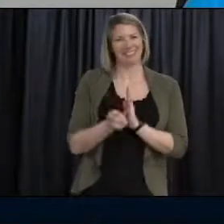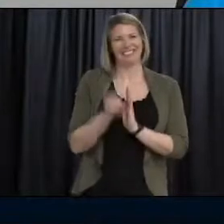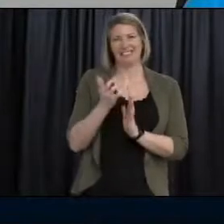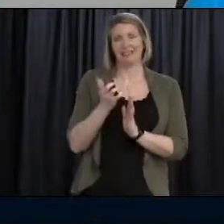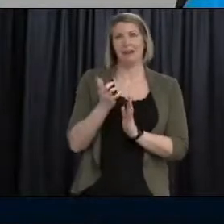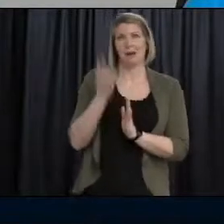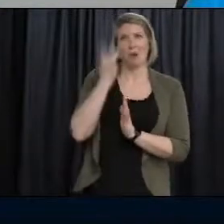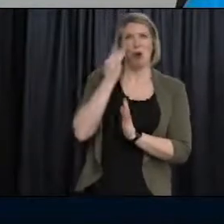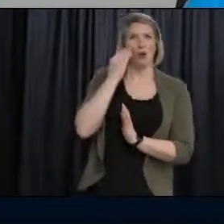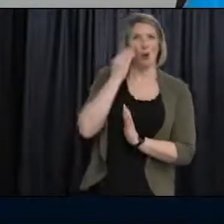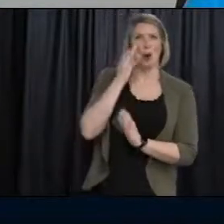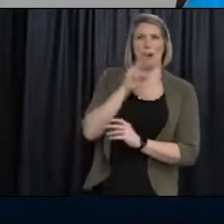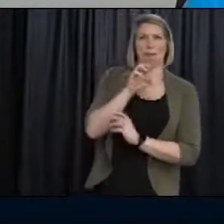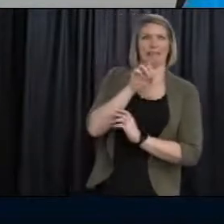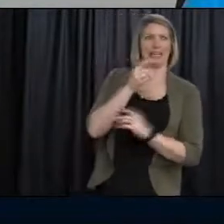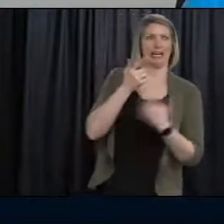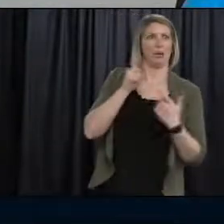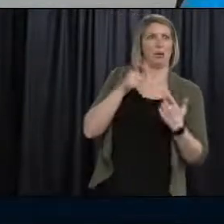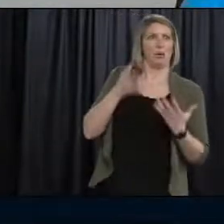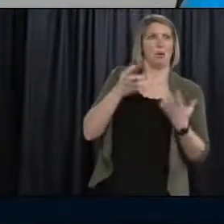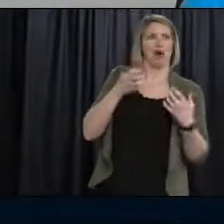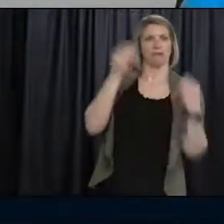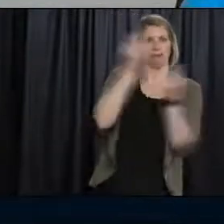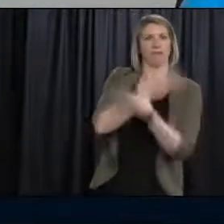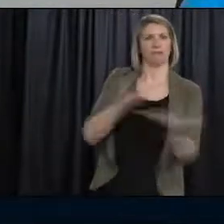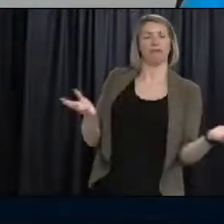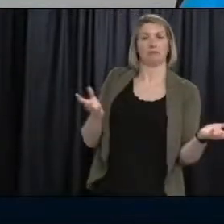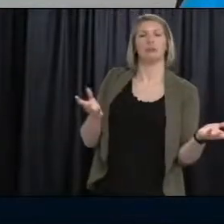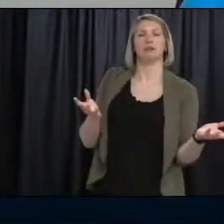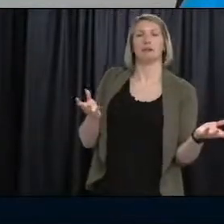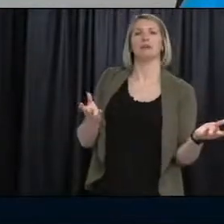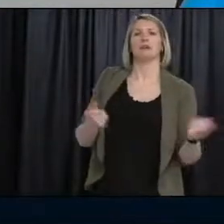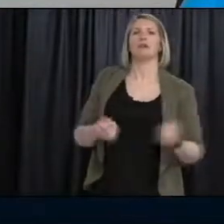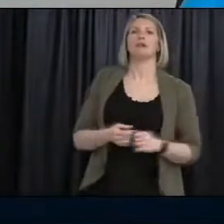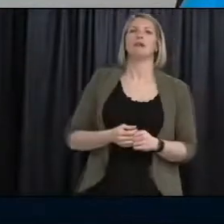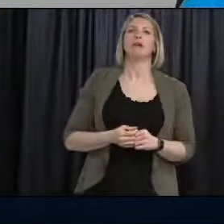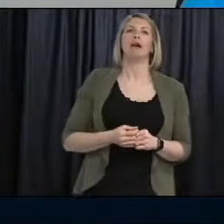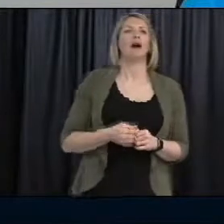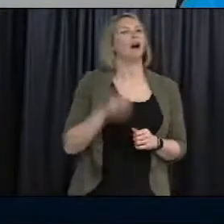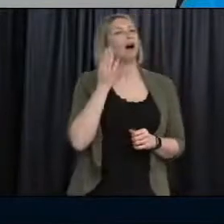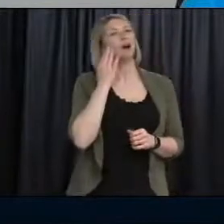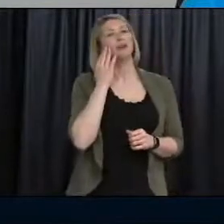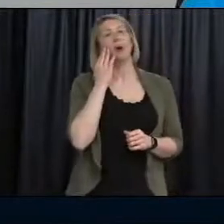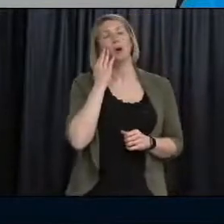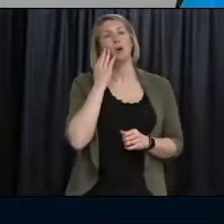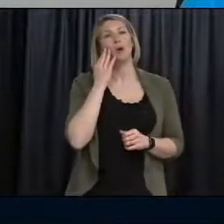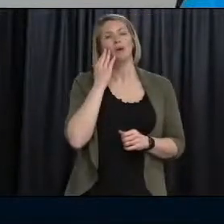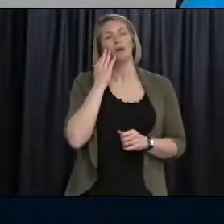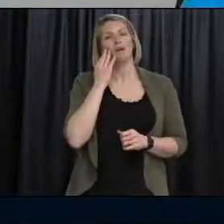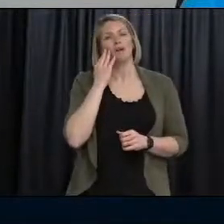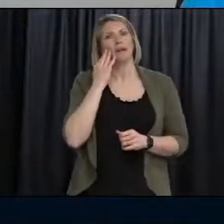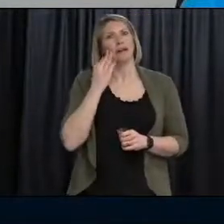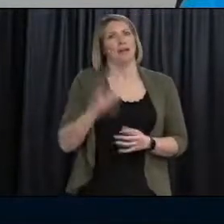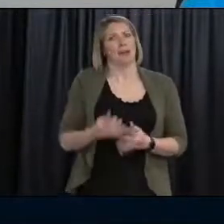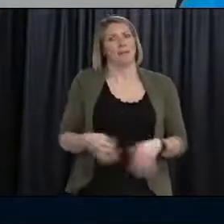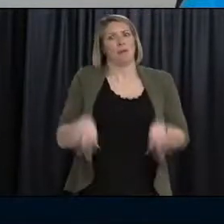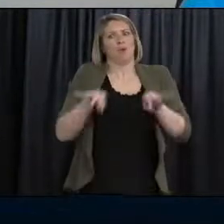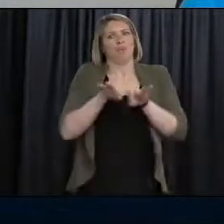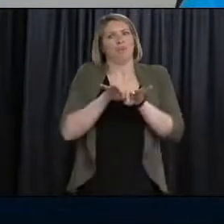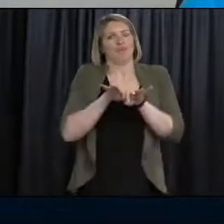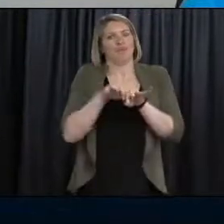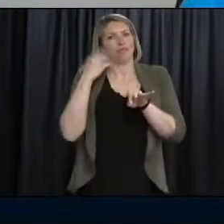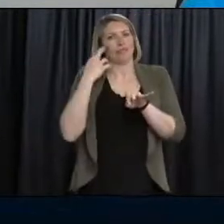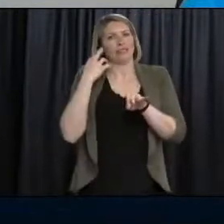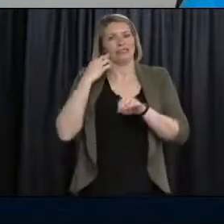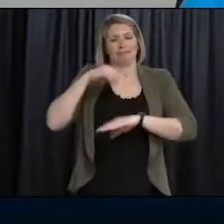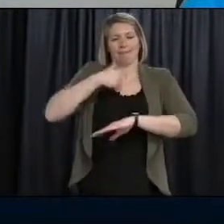could meet your deadlines. In any case, the take-home message is this is a rare event, but it's an important event that we wanted to educate the public